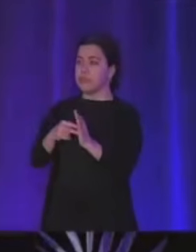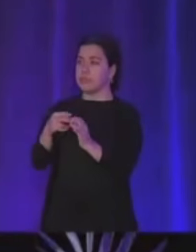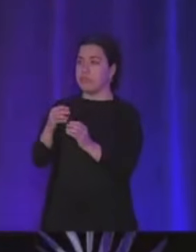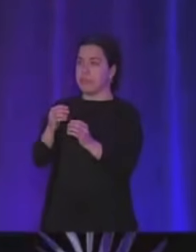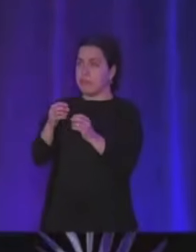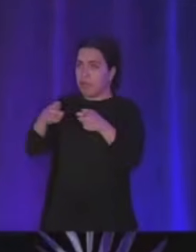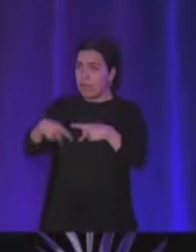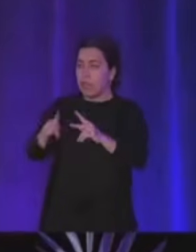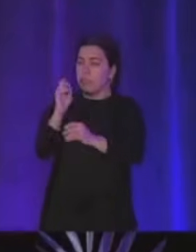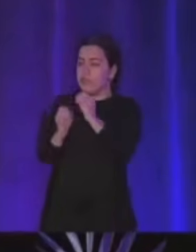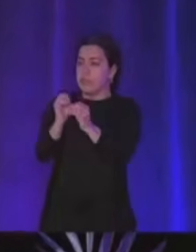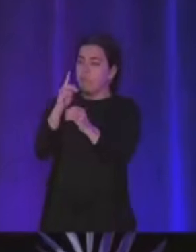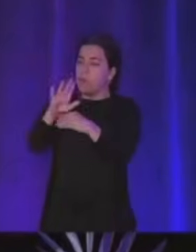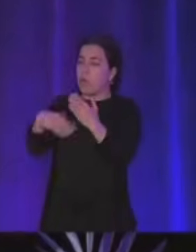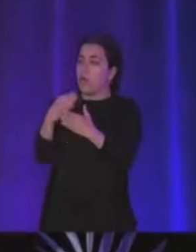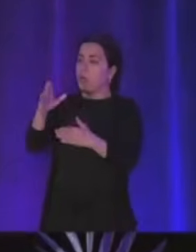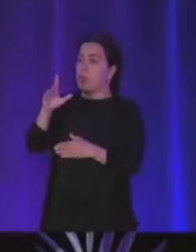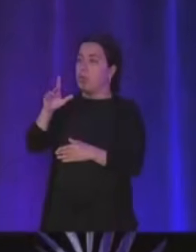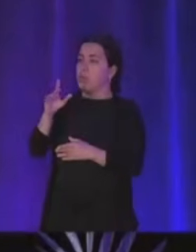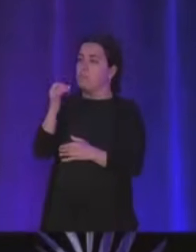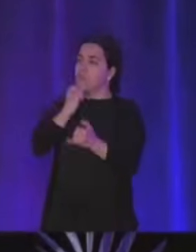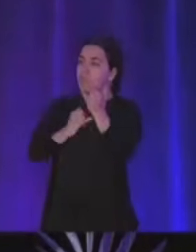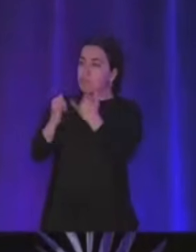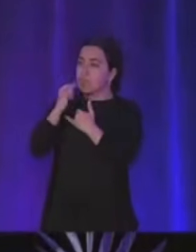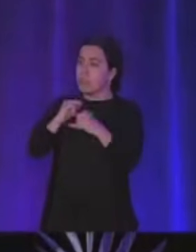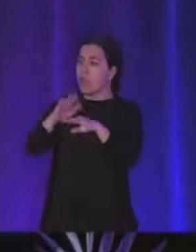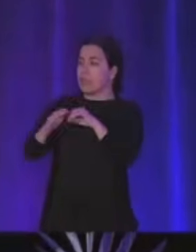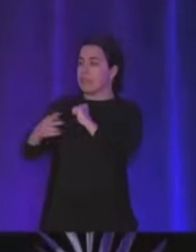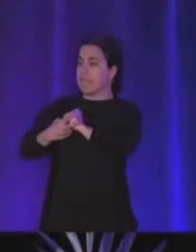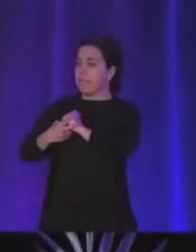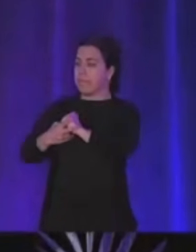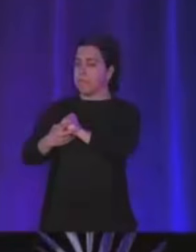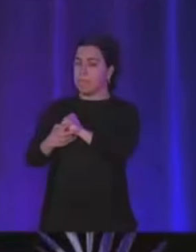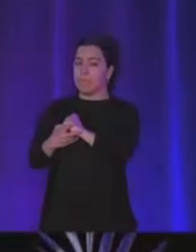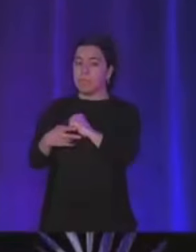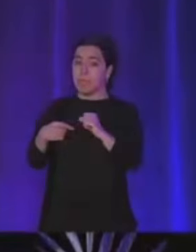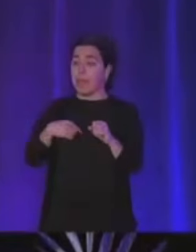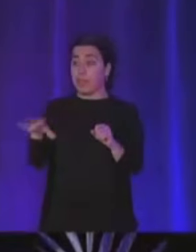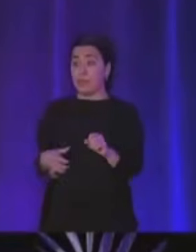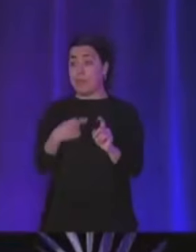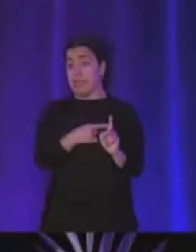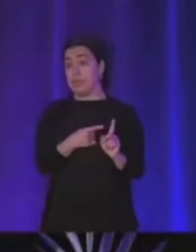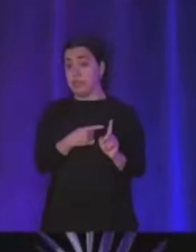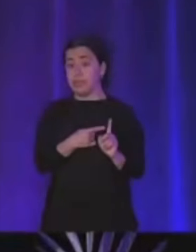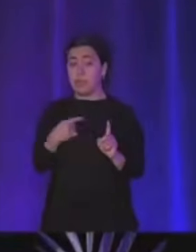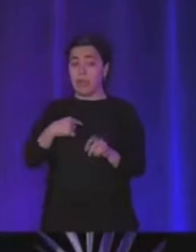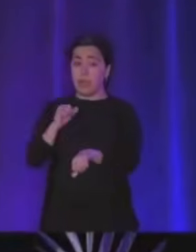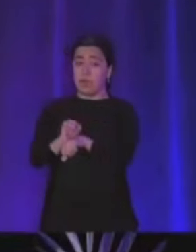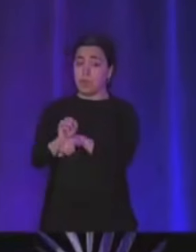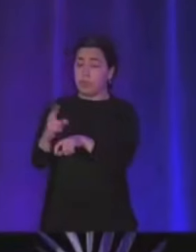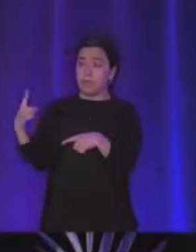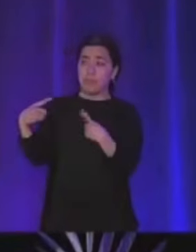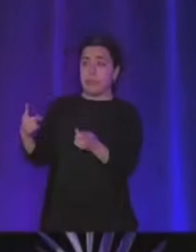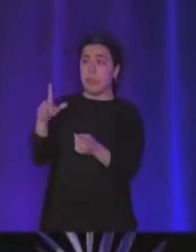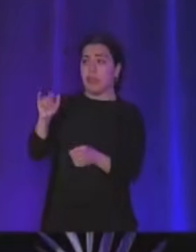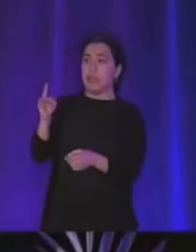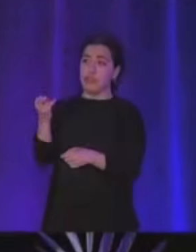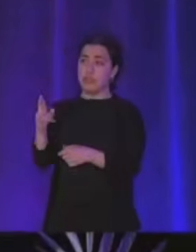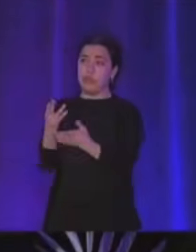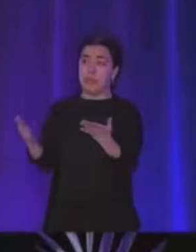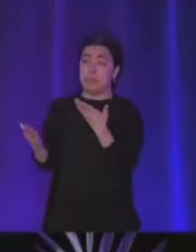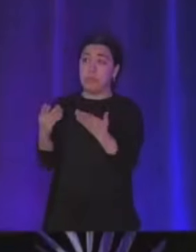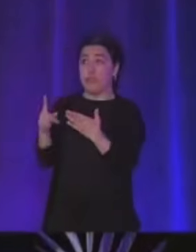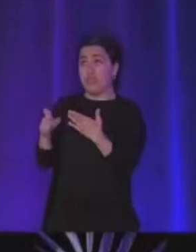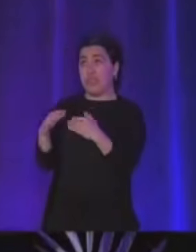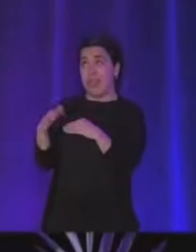save. So that's nice. I like this. This is how I do ESLint. And I've worked on some linter things, so you should probably at least put